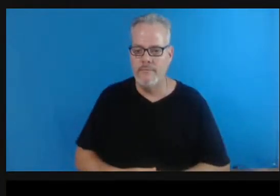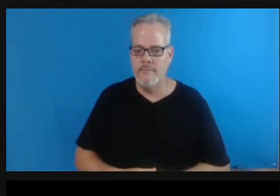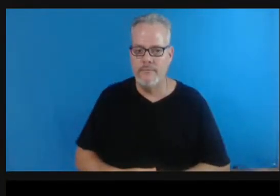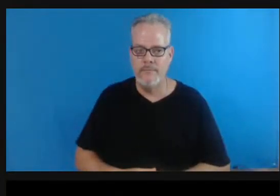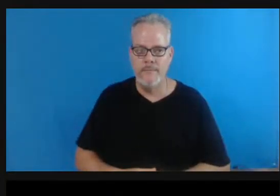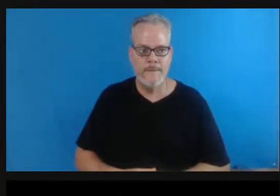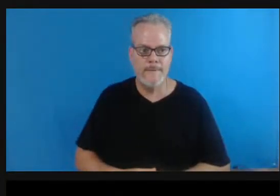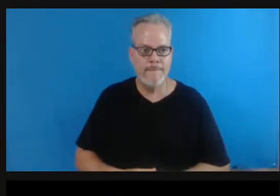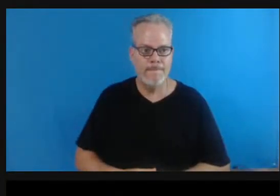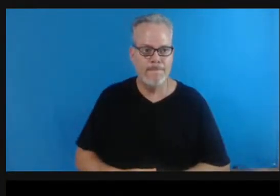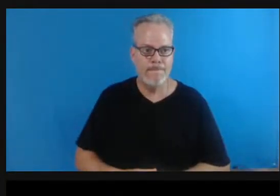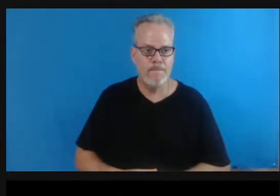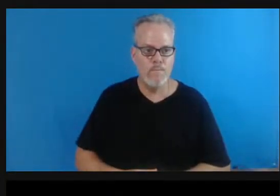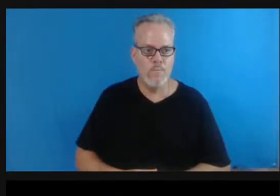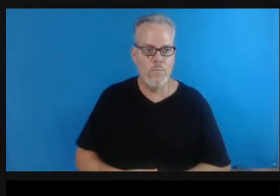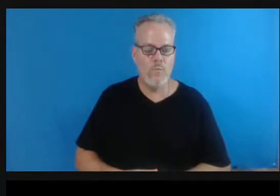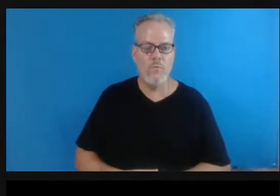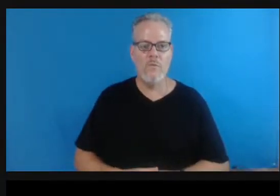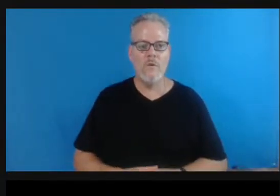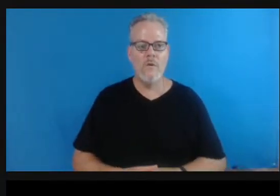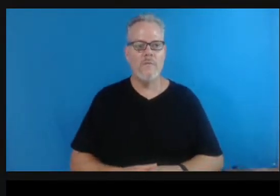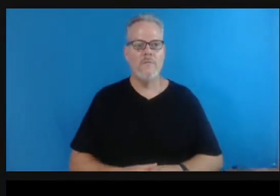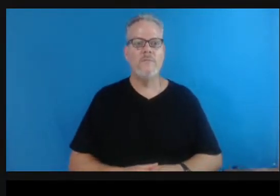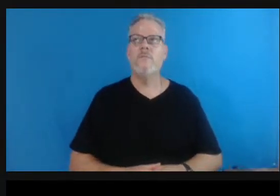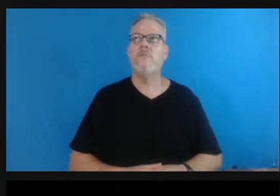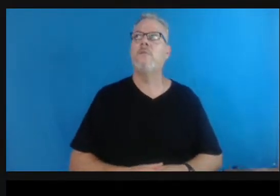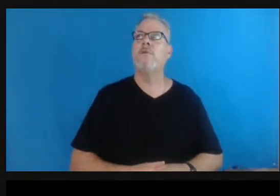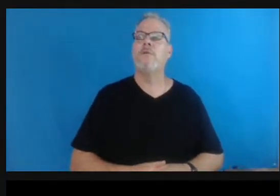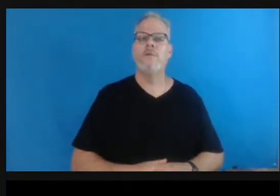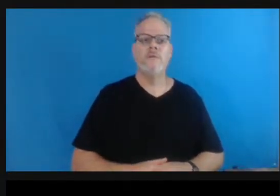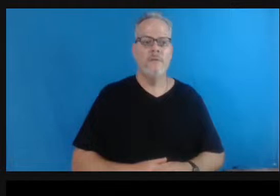Let's see if I can show it to you more zoomed in here.